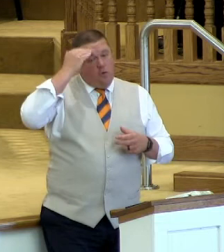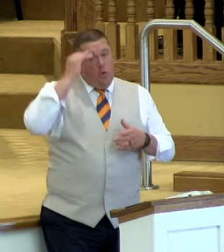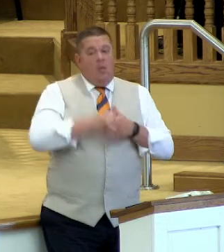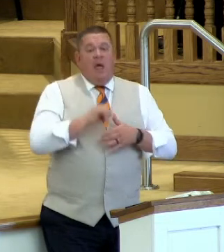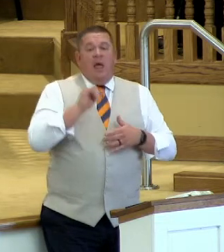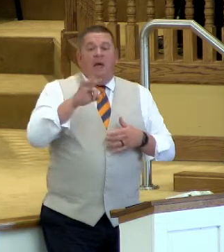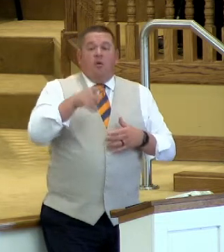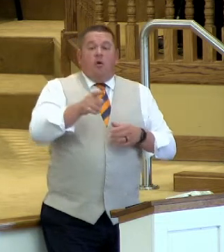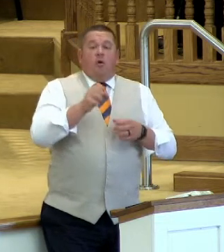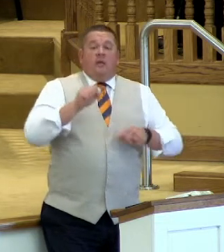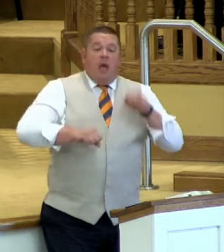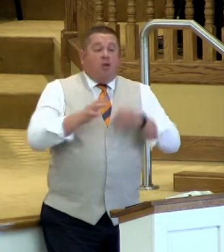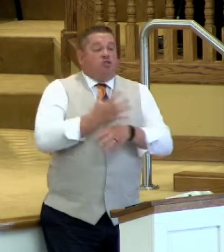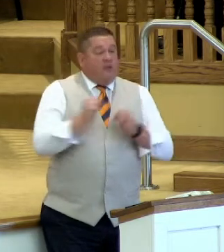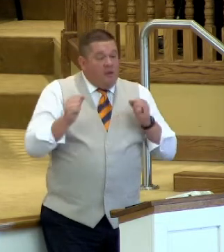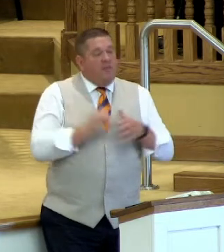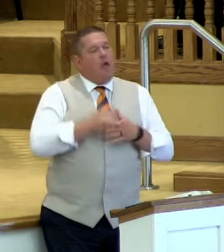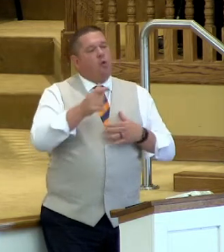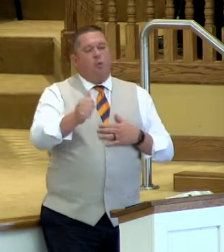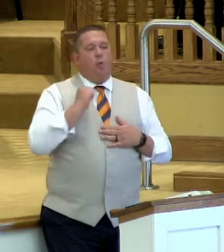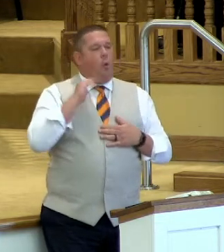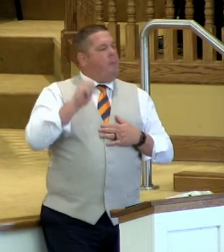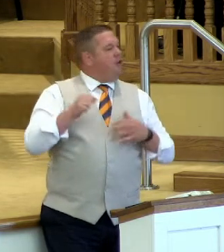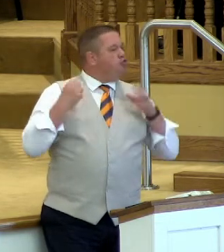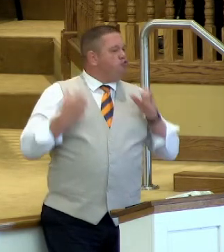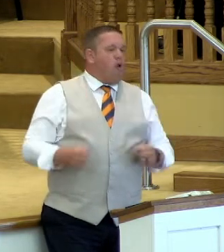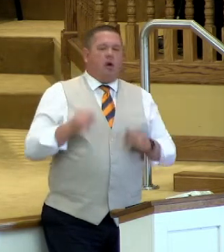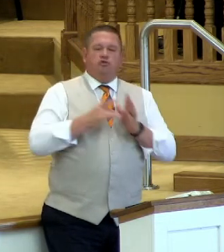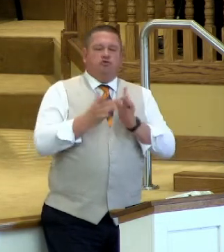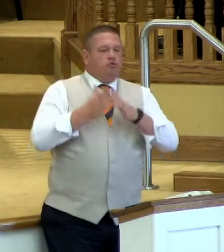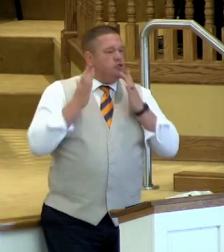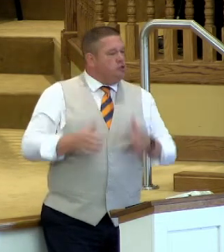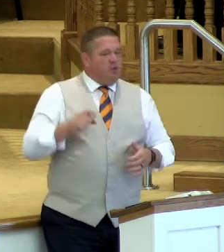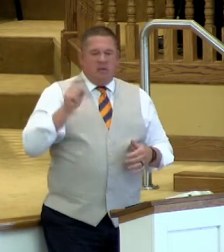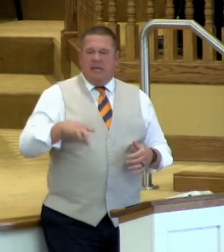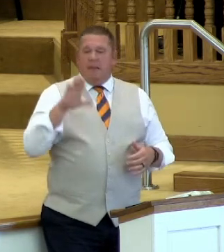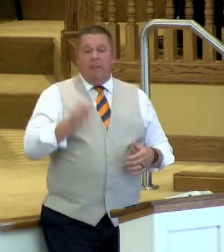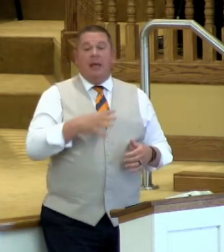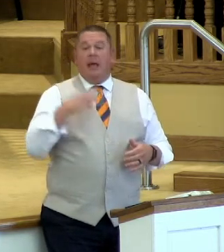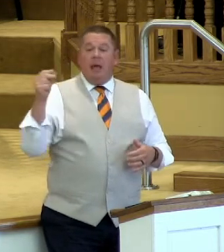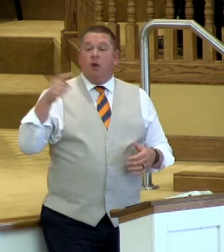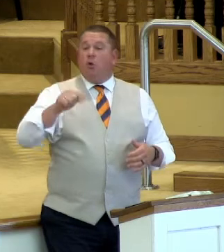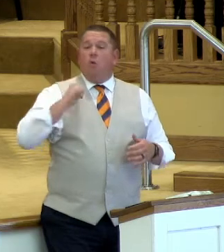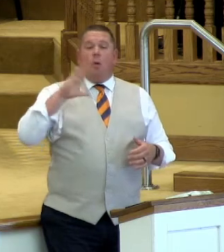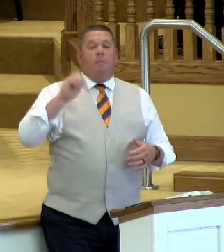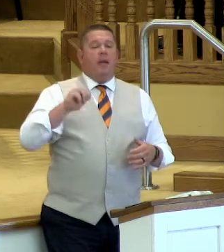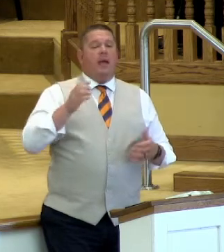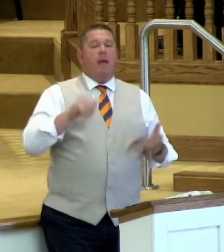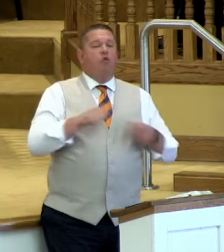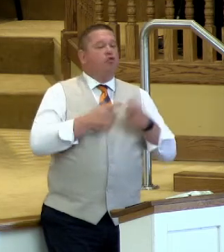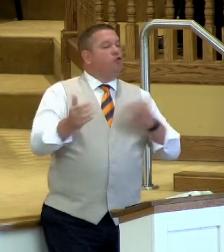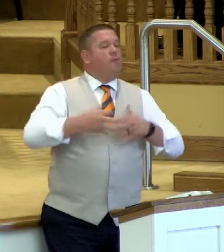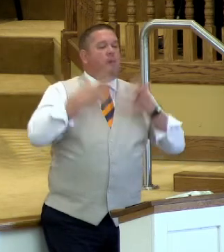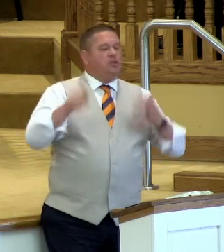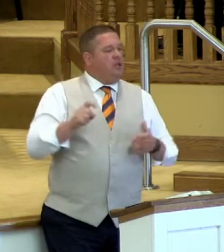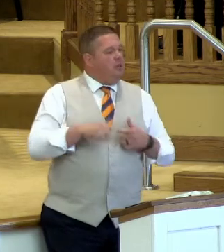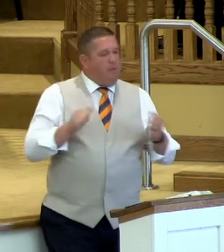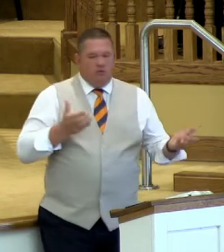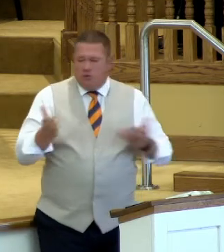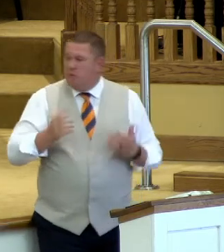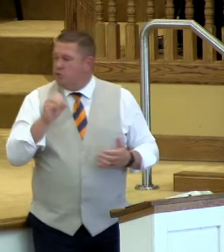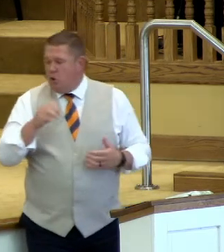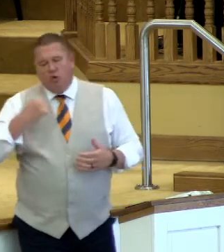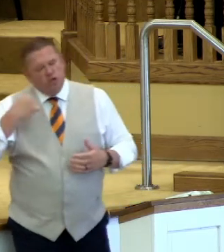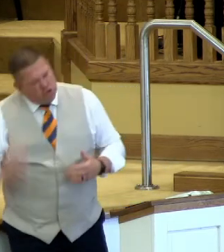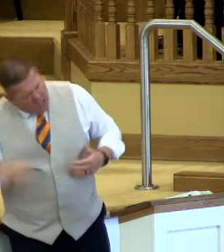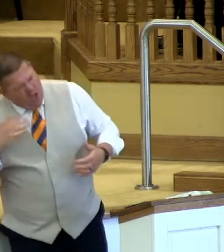the devil knows that if he can get you to doubt your salvation, that you won't be as strong as a Christian as you need to be, and you'll be won't be able to serve as much as you need to be able to be.